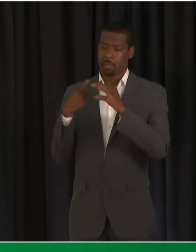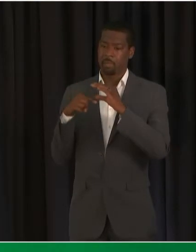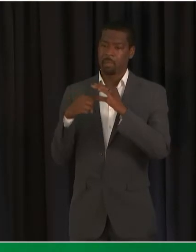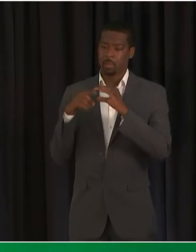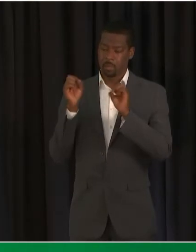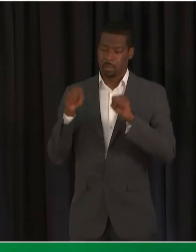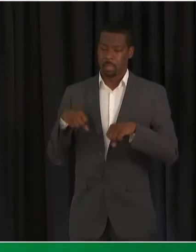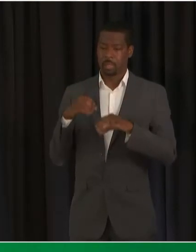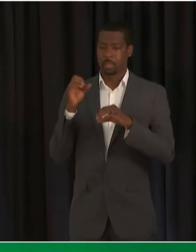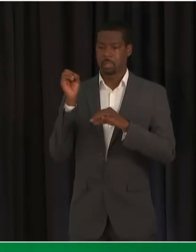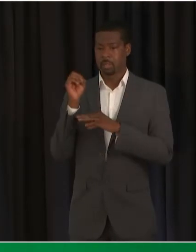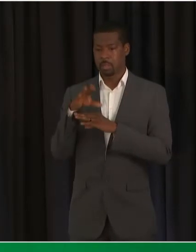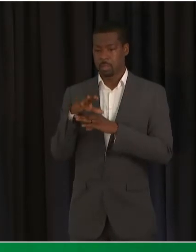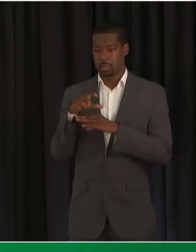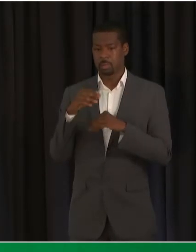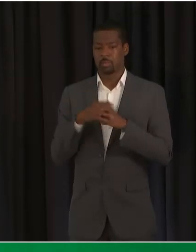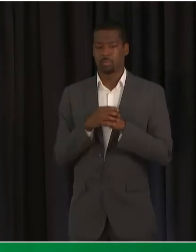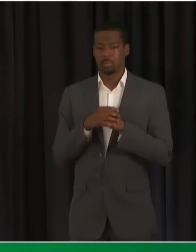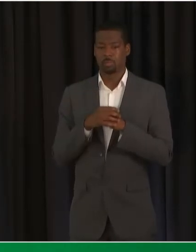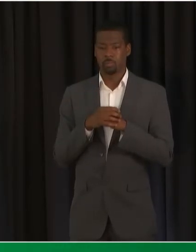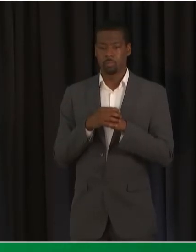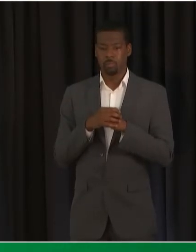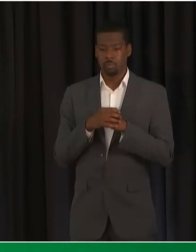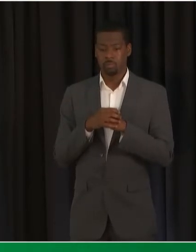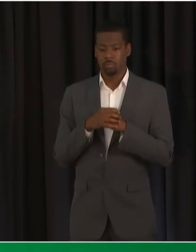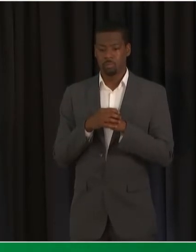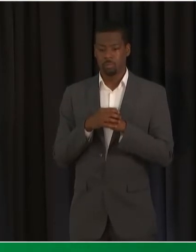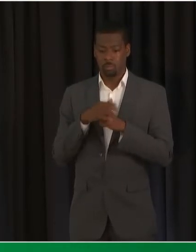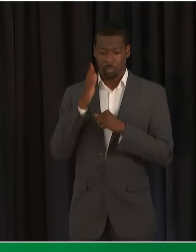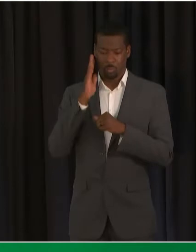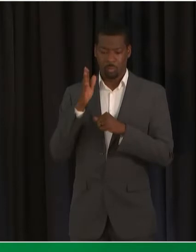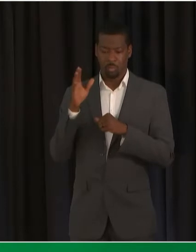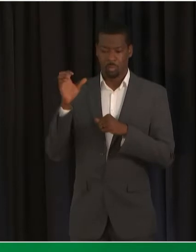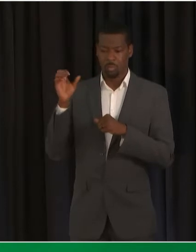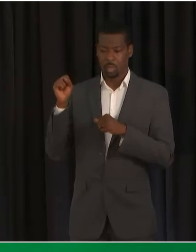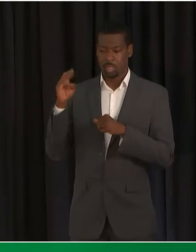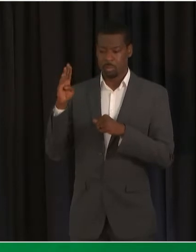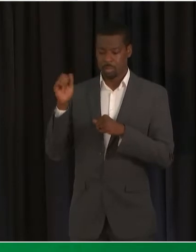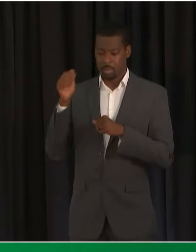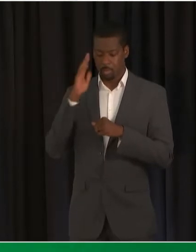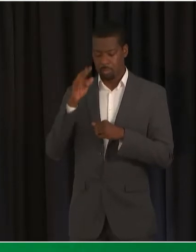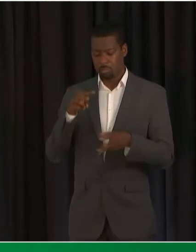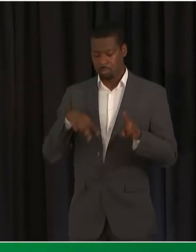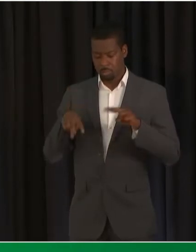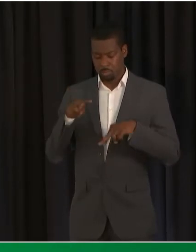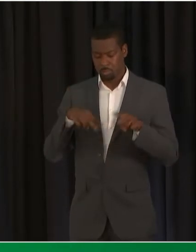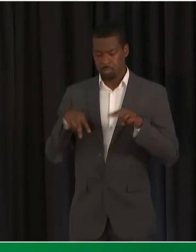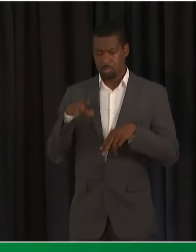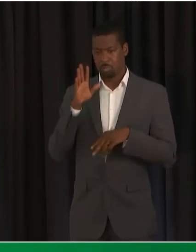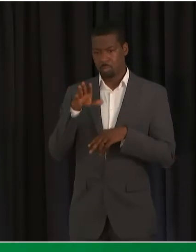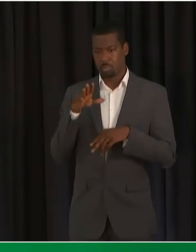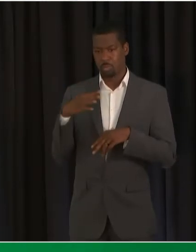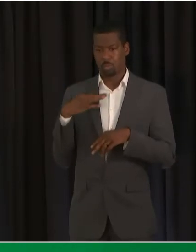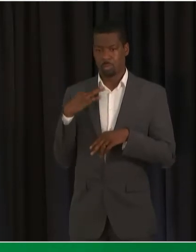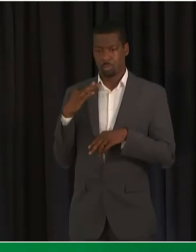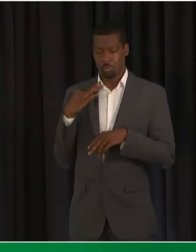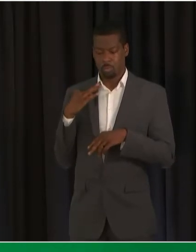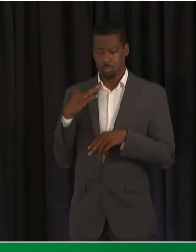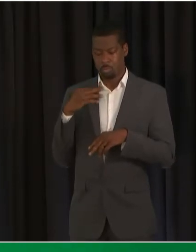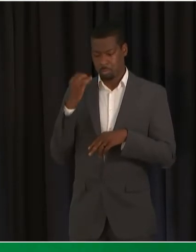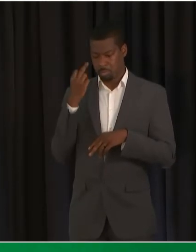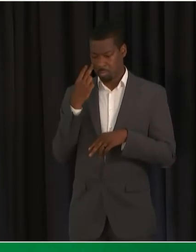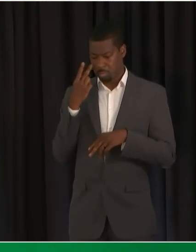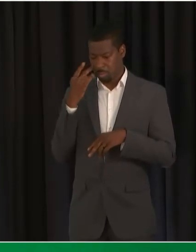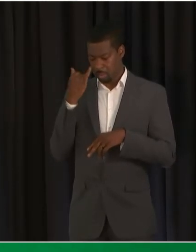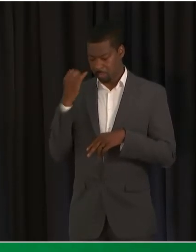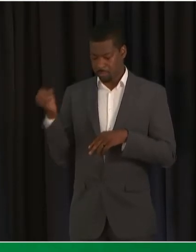email that you can send to actually have the SBA look at your application and see if we can get you